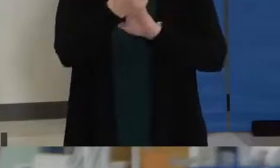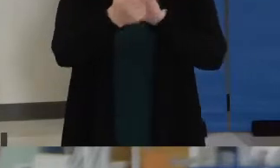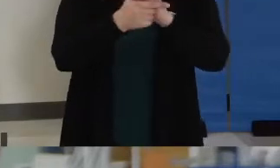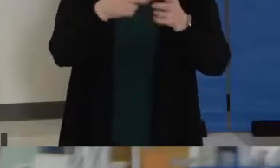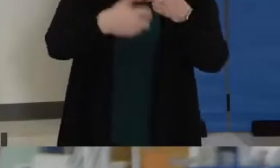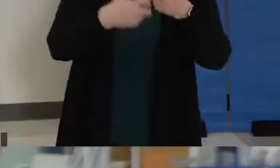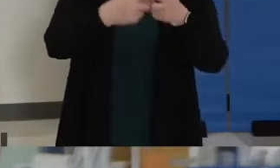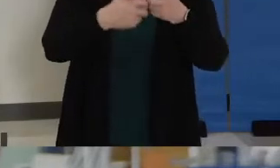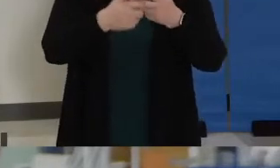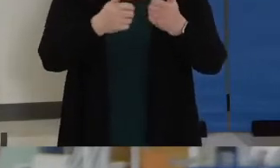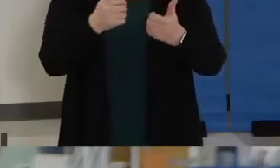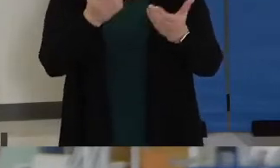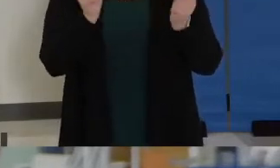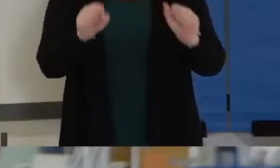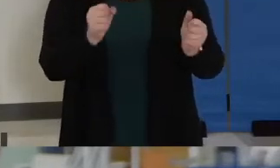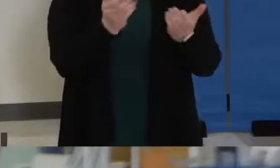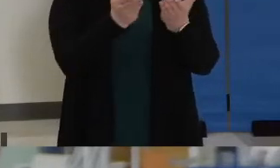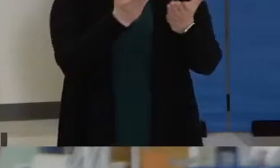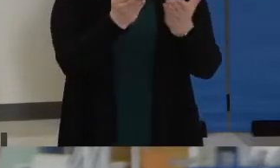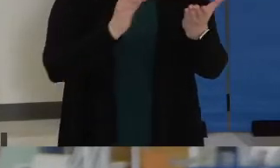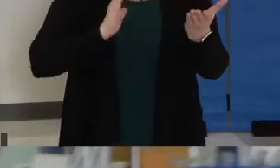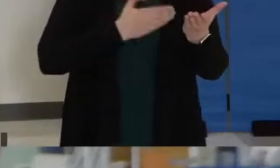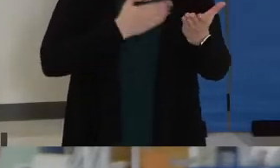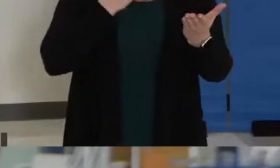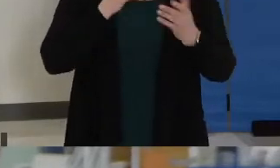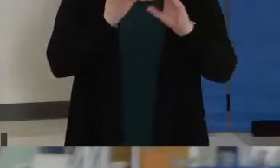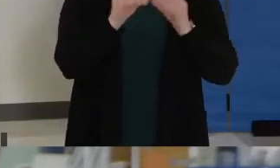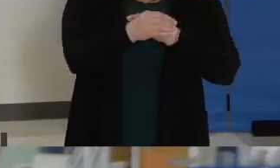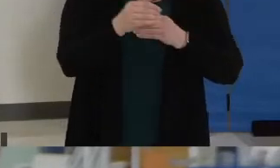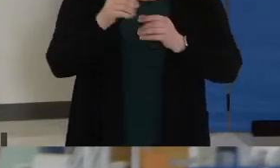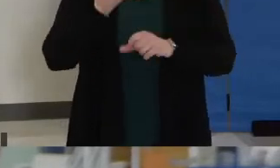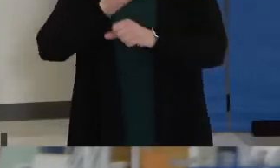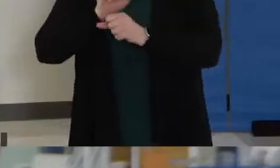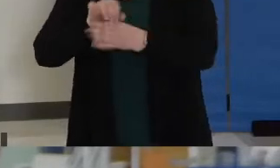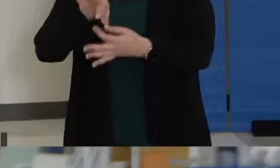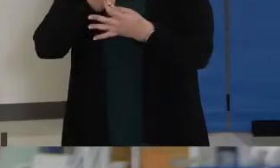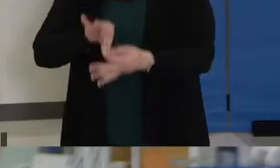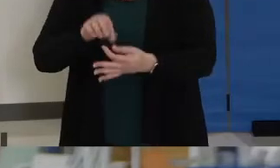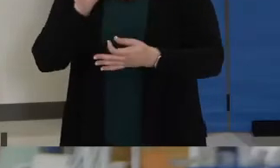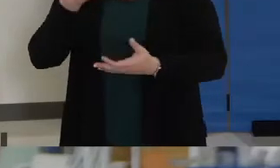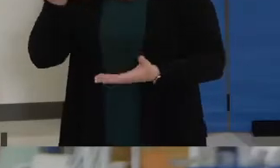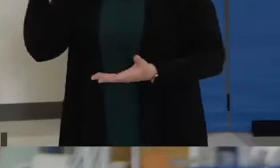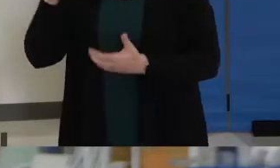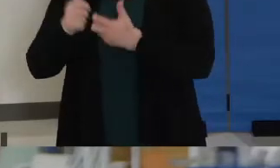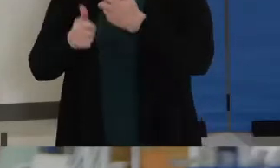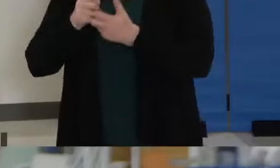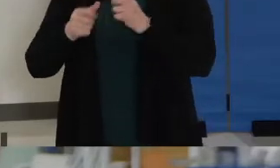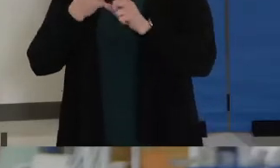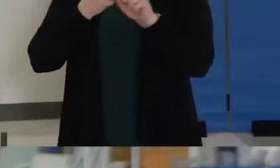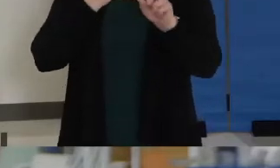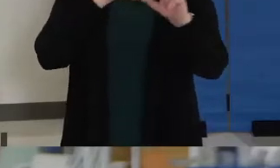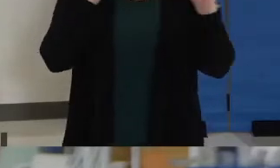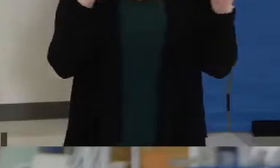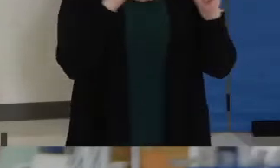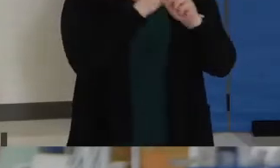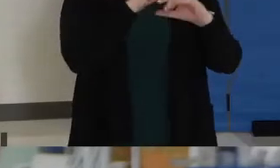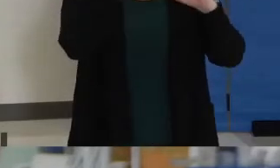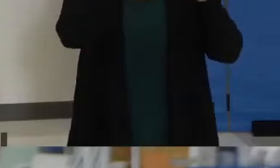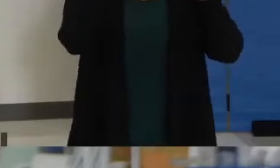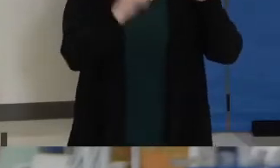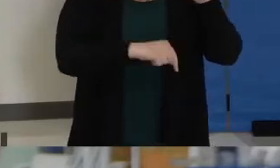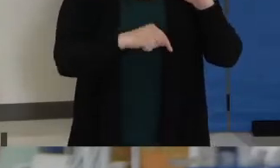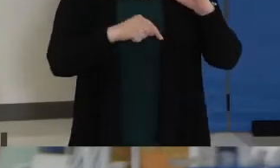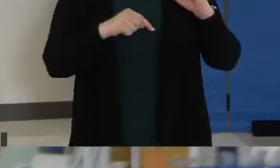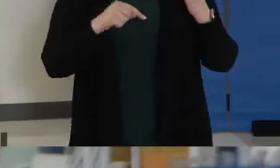we service at the Veterans Legal Institute, are employment-related, or a different type of issue. From a complex and deeper dive, these